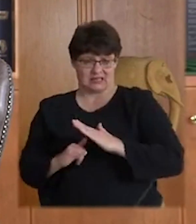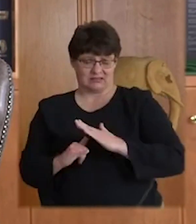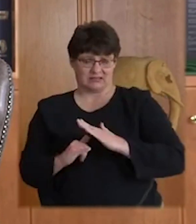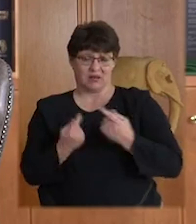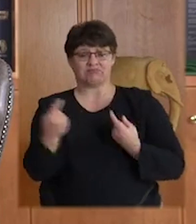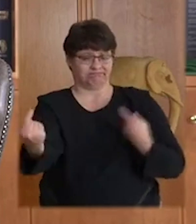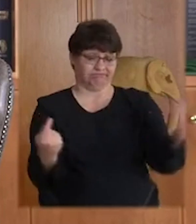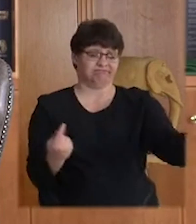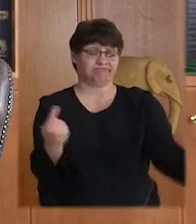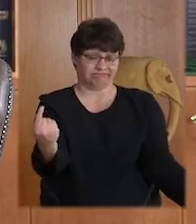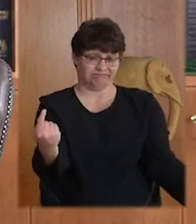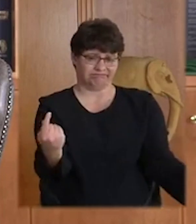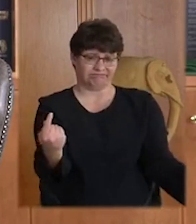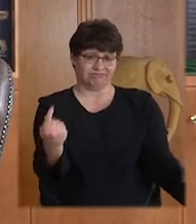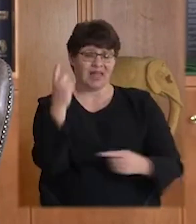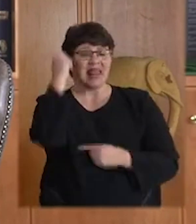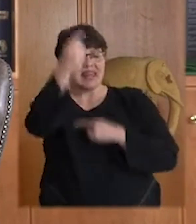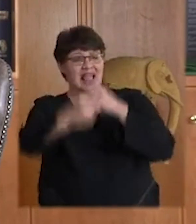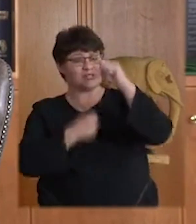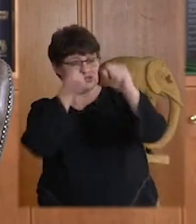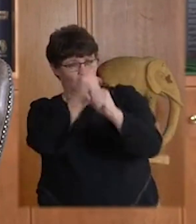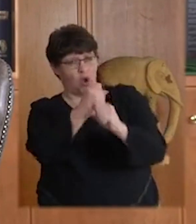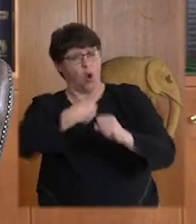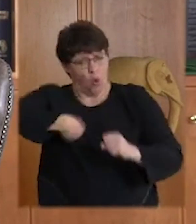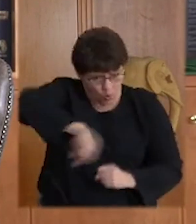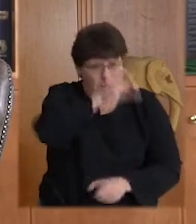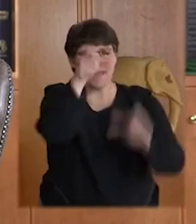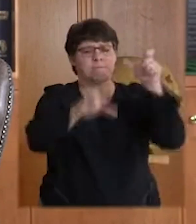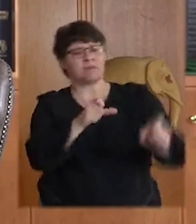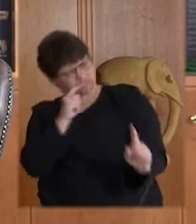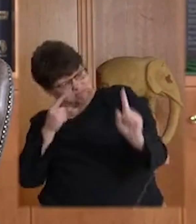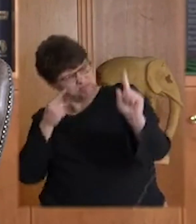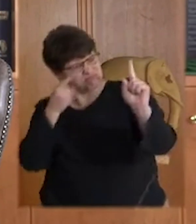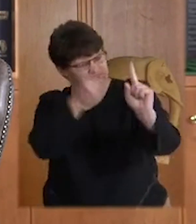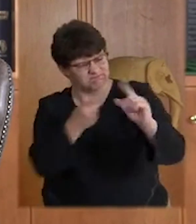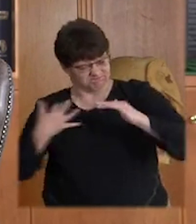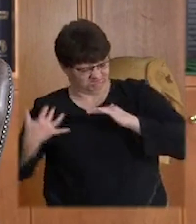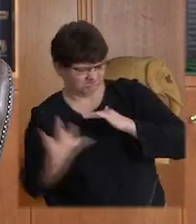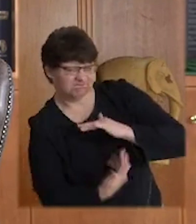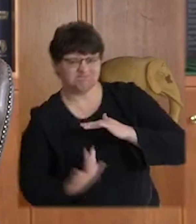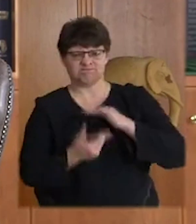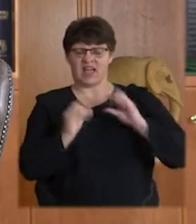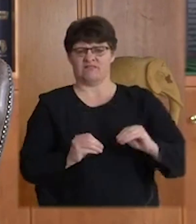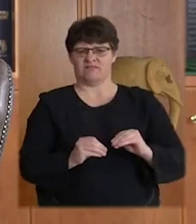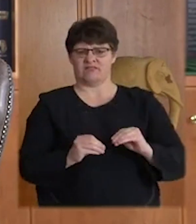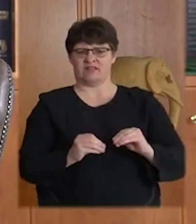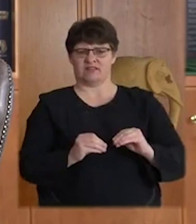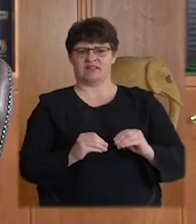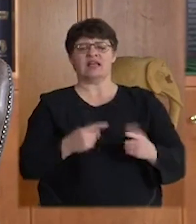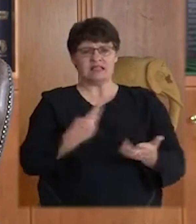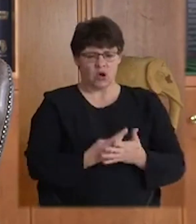year, through our determination, through our courage, and through